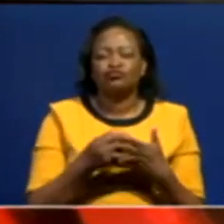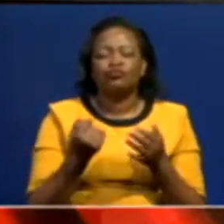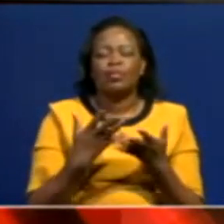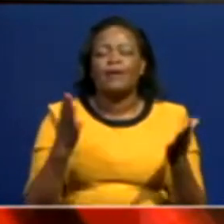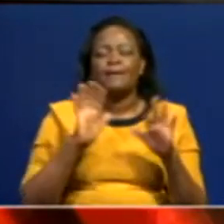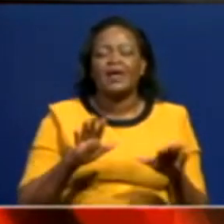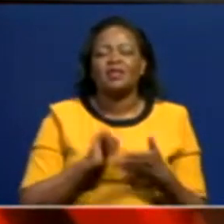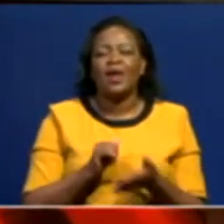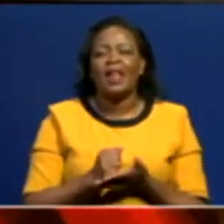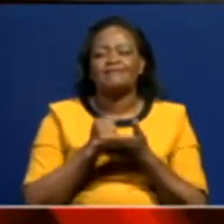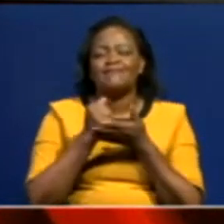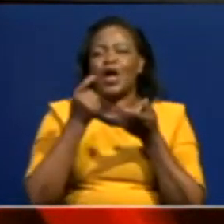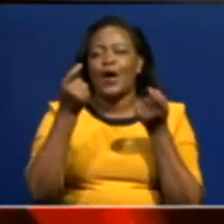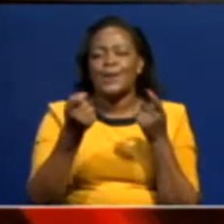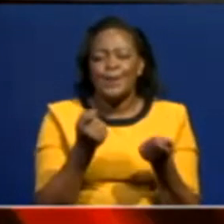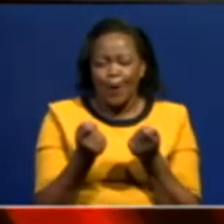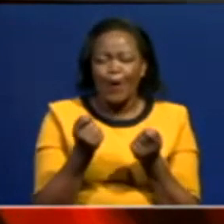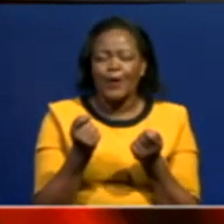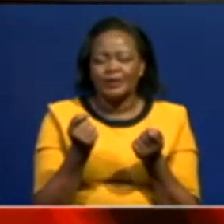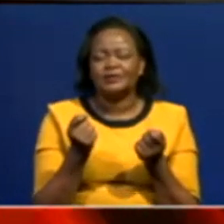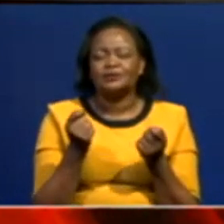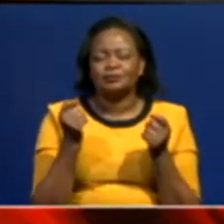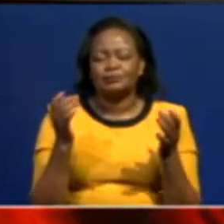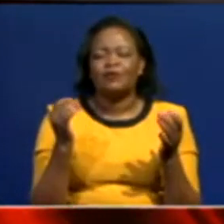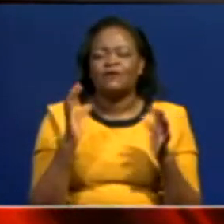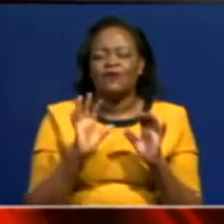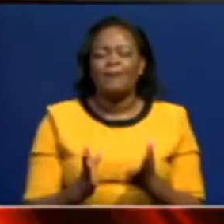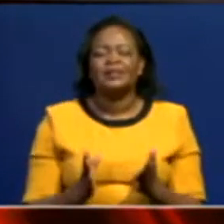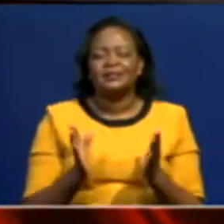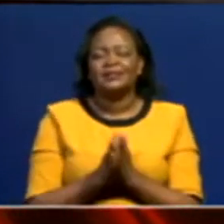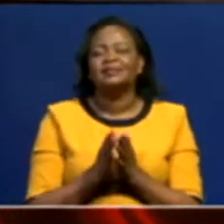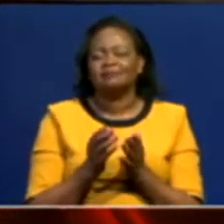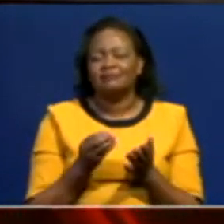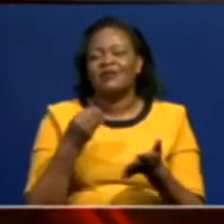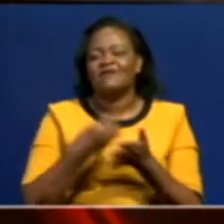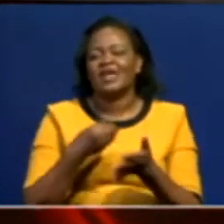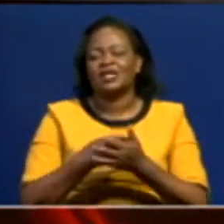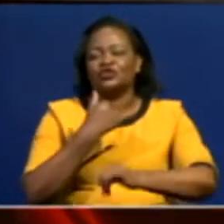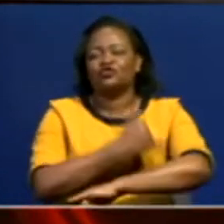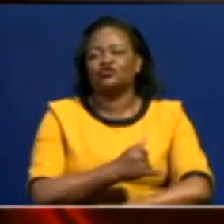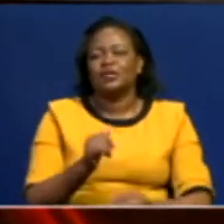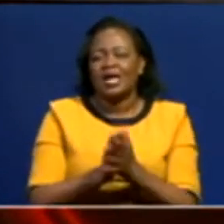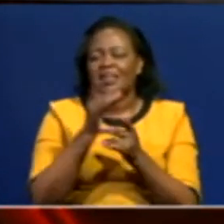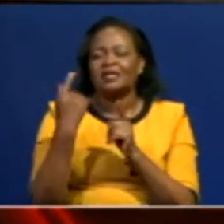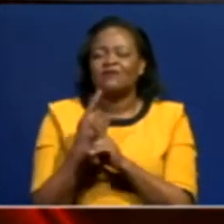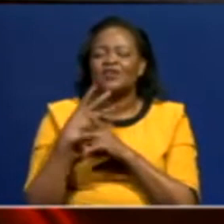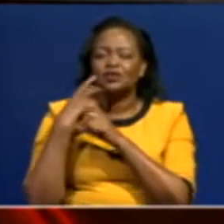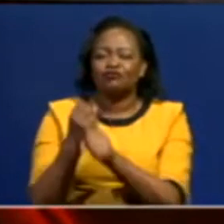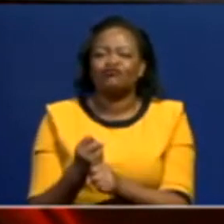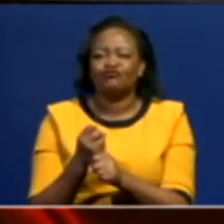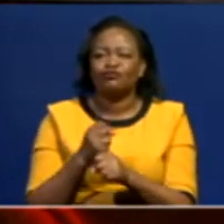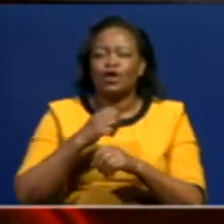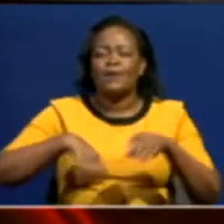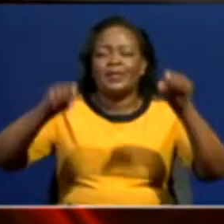will bring together both small-scale and large-scale farmers, financial institutions and logistic firms. Presidential Advisor